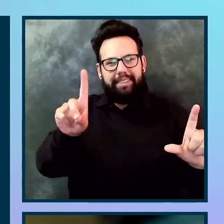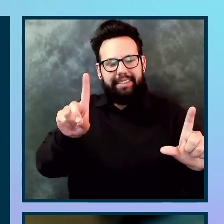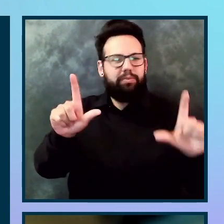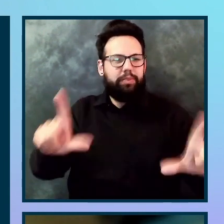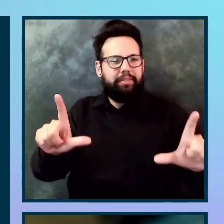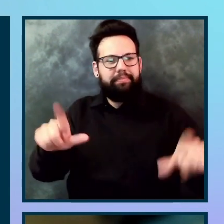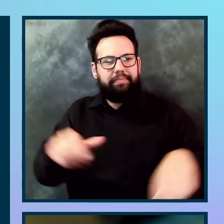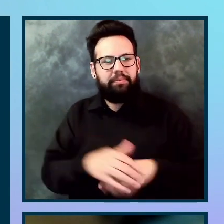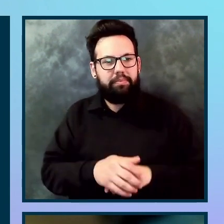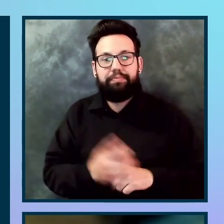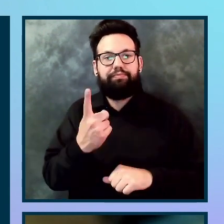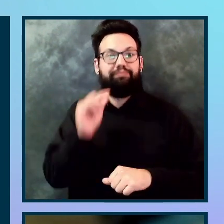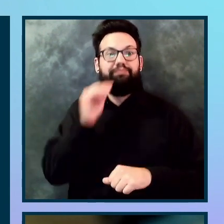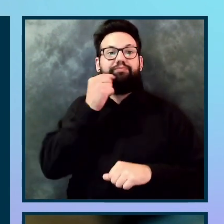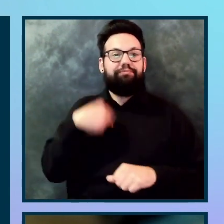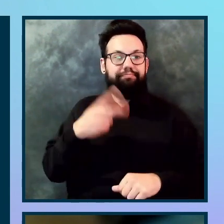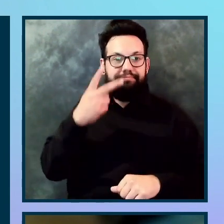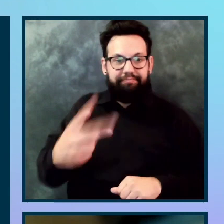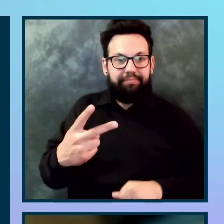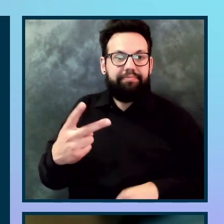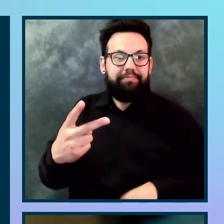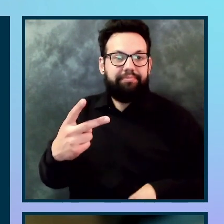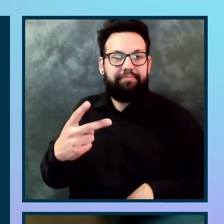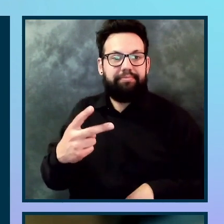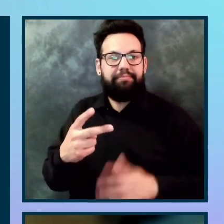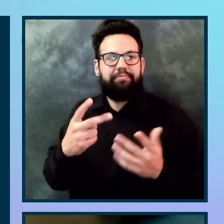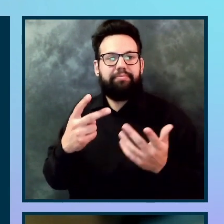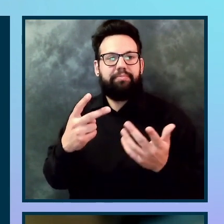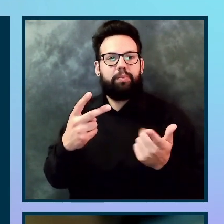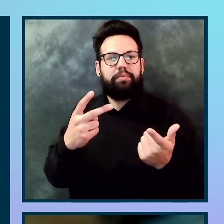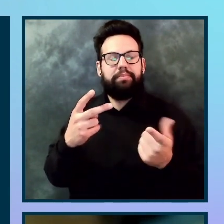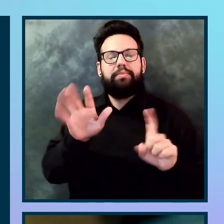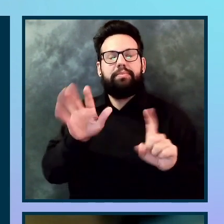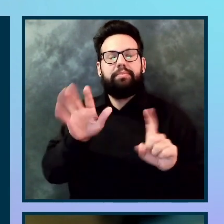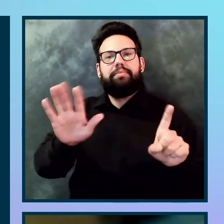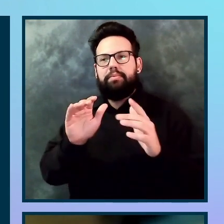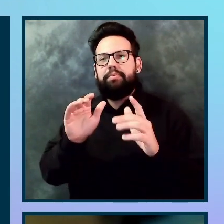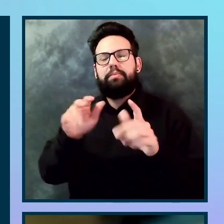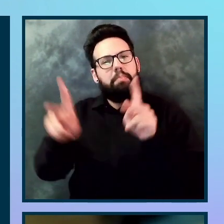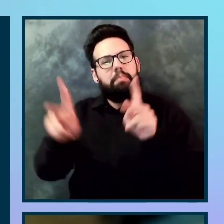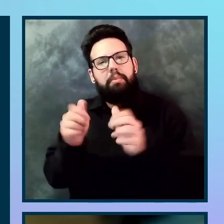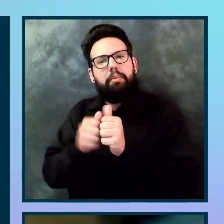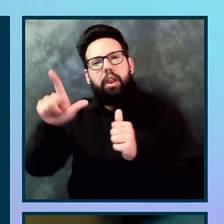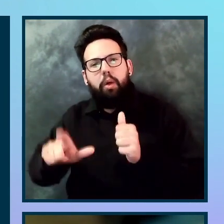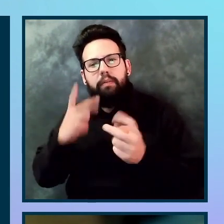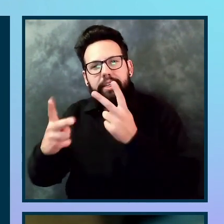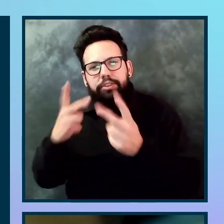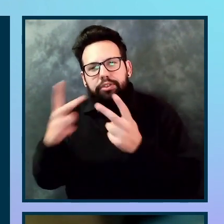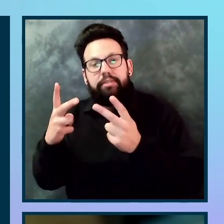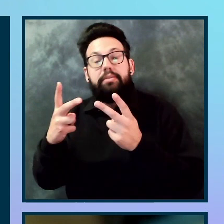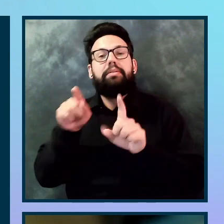with low vision to be able to find what they're looking for in something like a grocery store in so much less time than it does